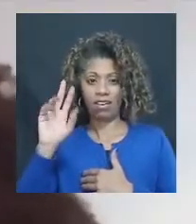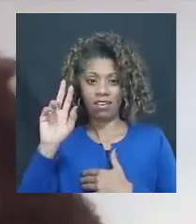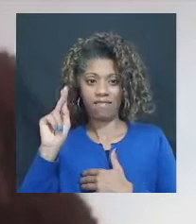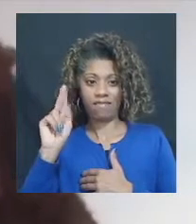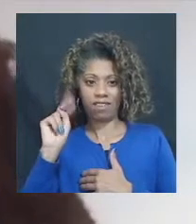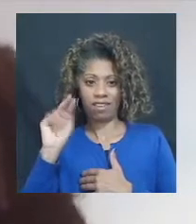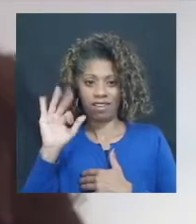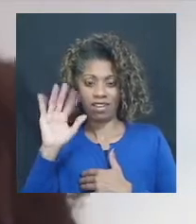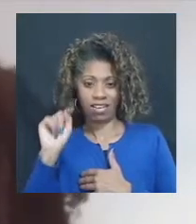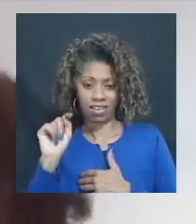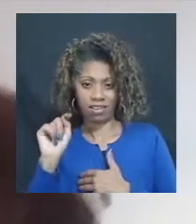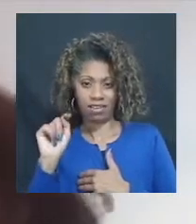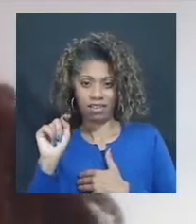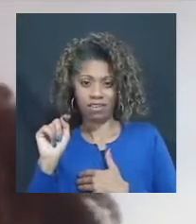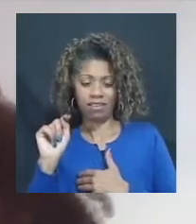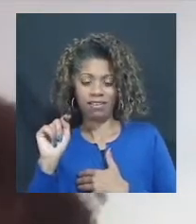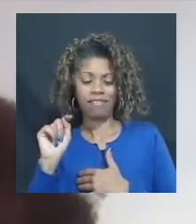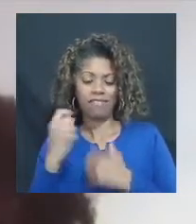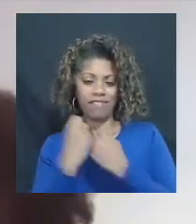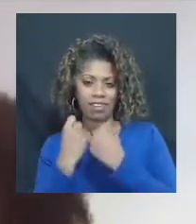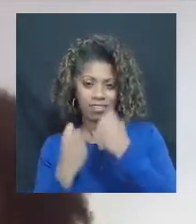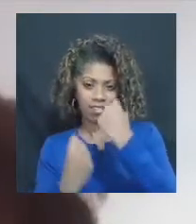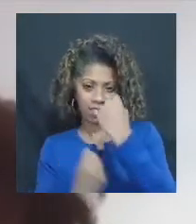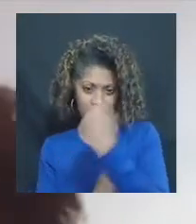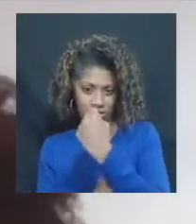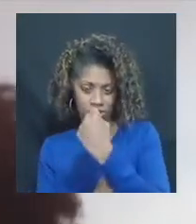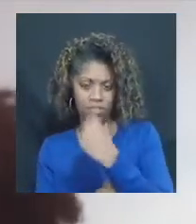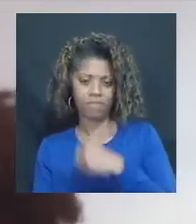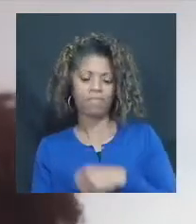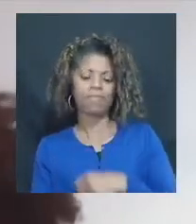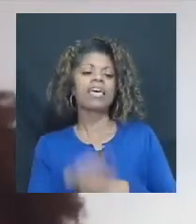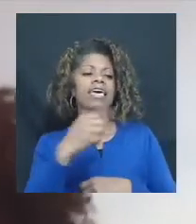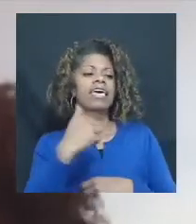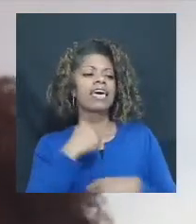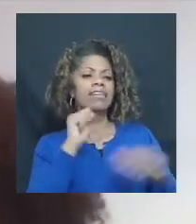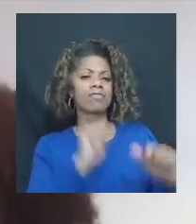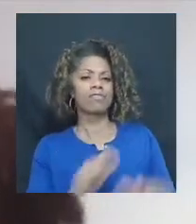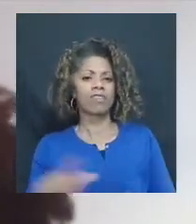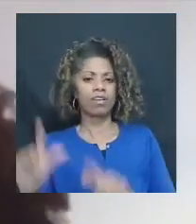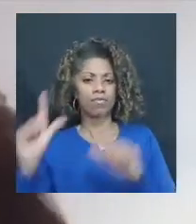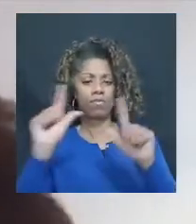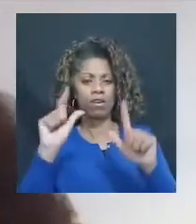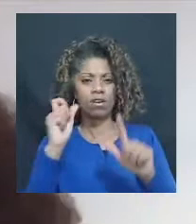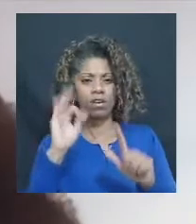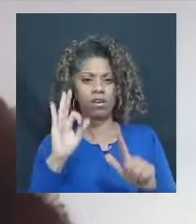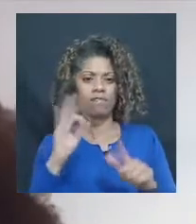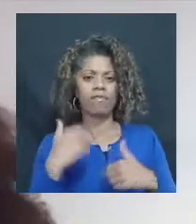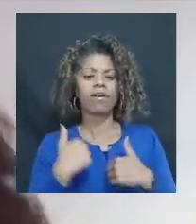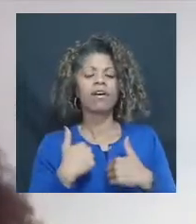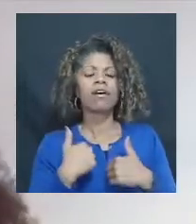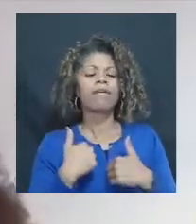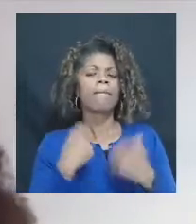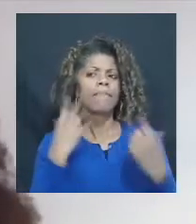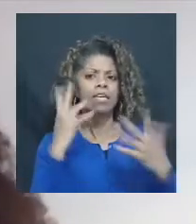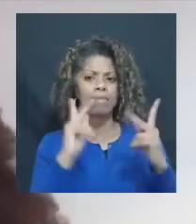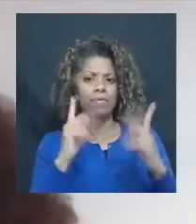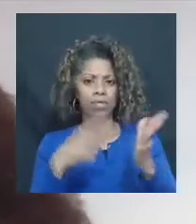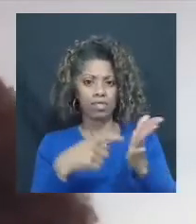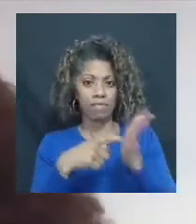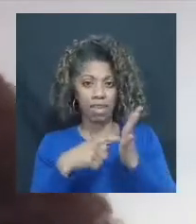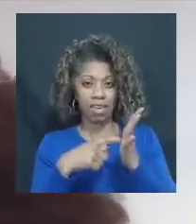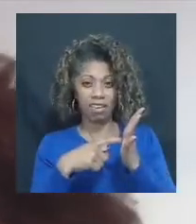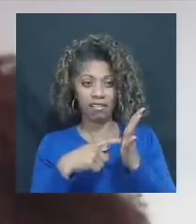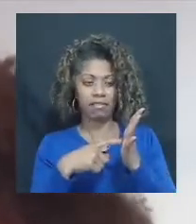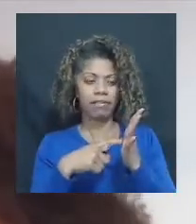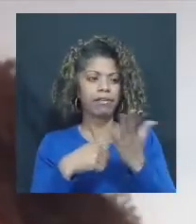international authority on the award-winning cognitive framework called Asset Framing for Equity, which is in demand by heads of influential philanthropic